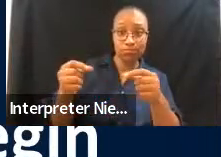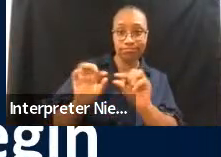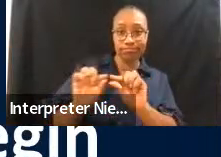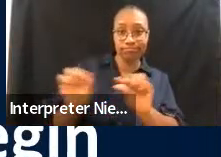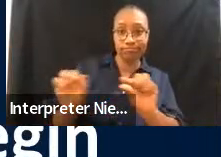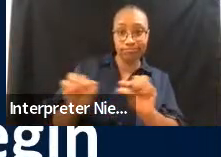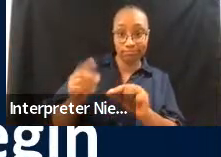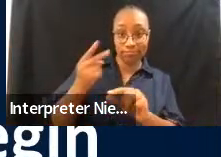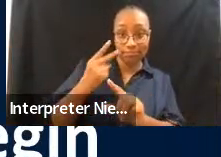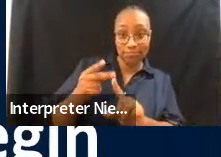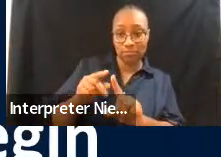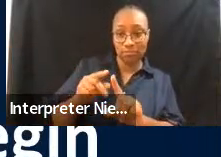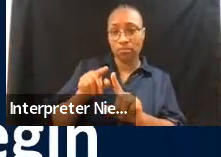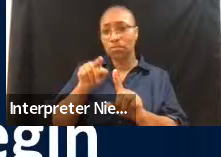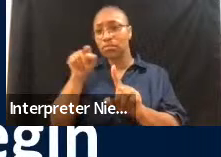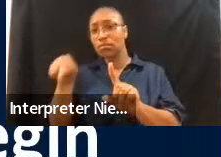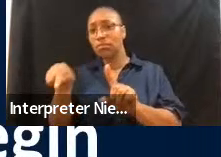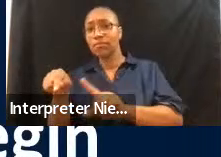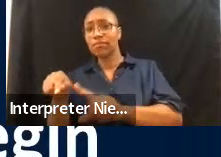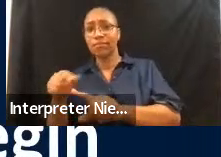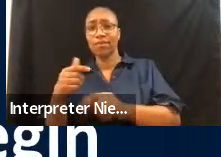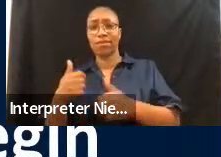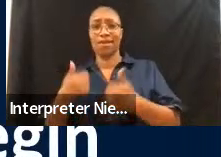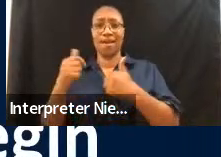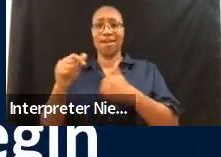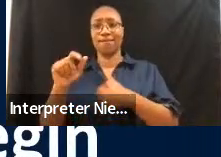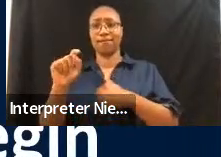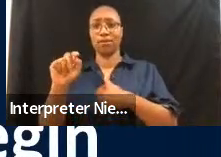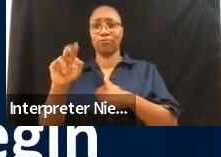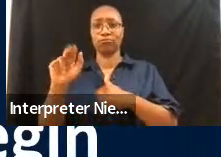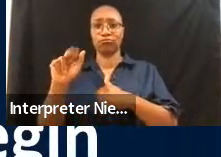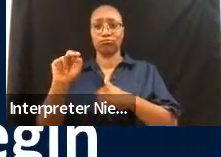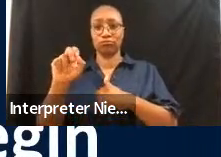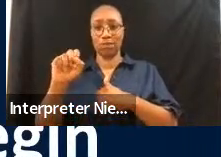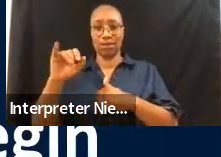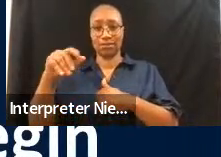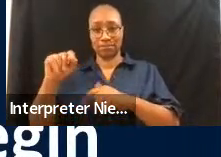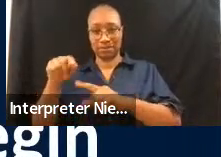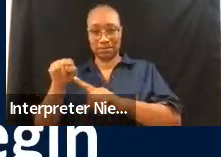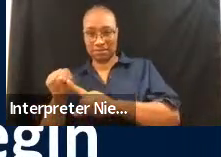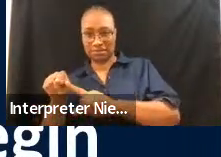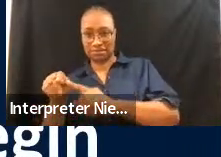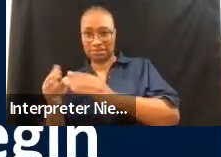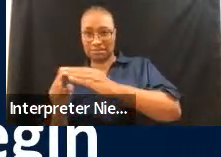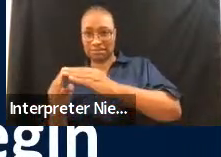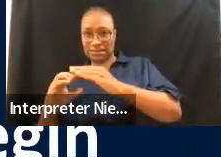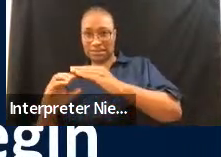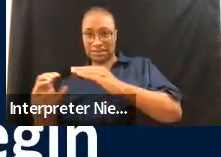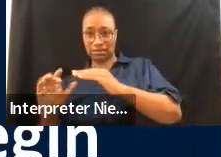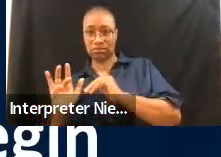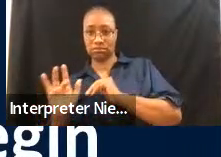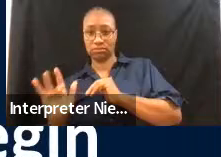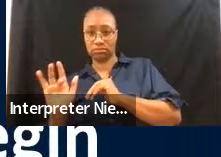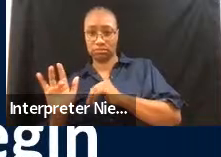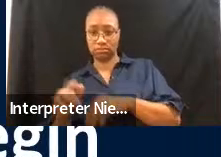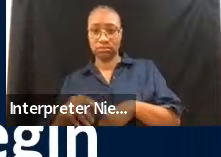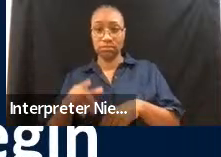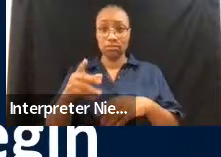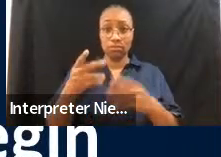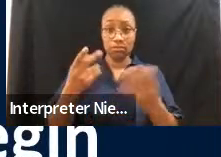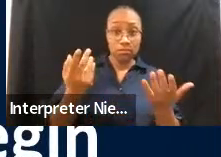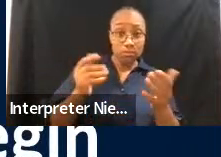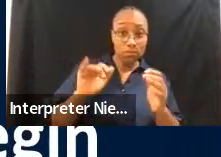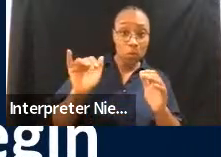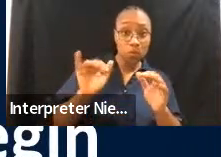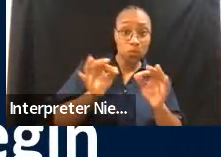screen. American Sign Language is provided, and the PowerPoint presentation file is available